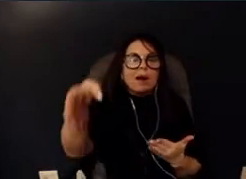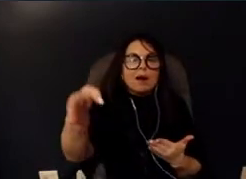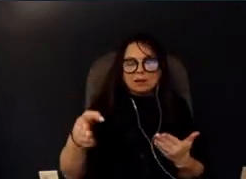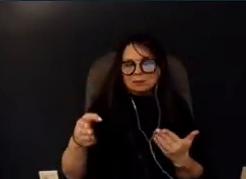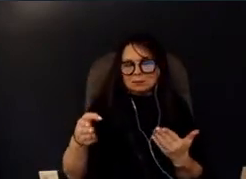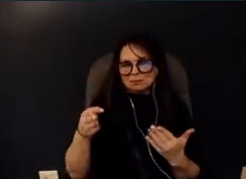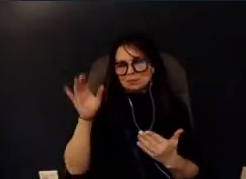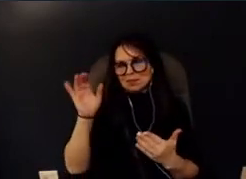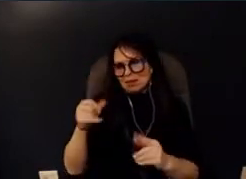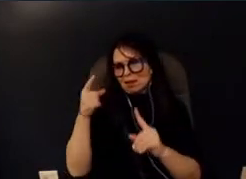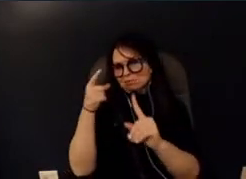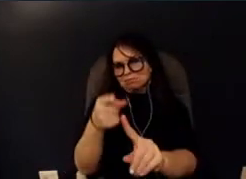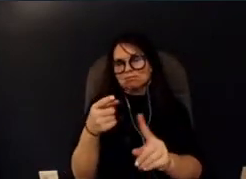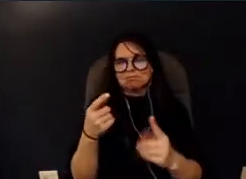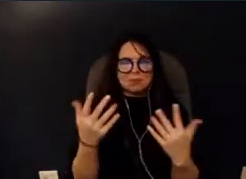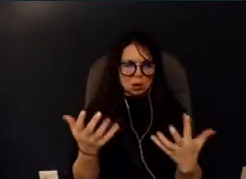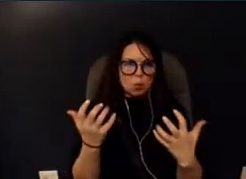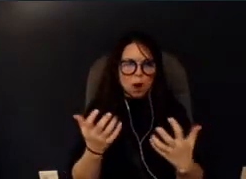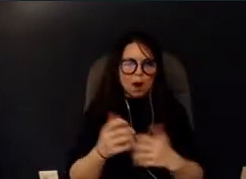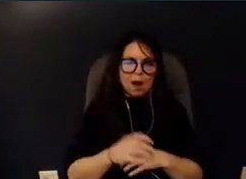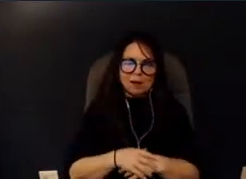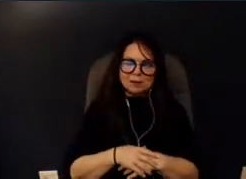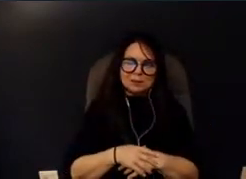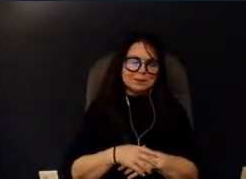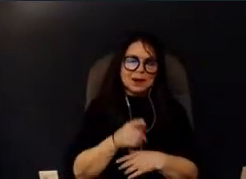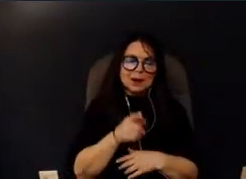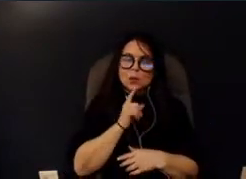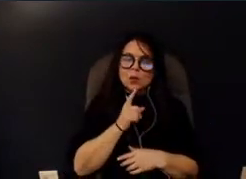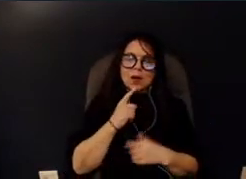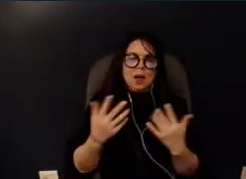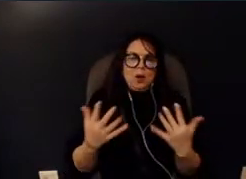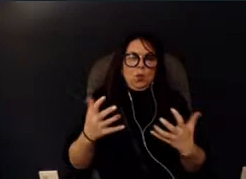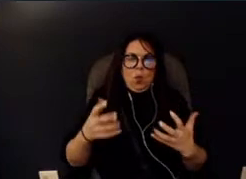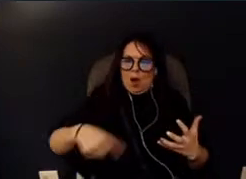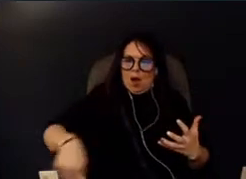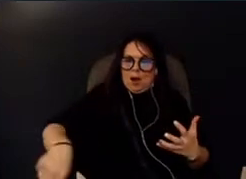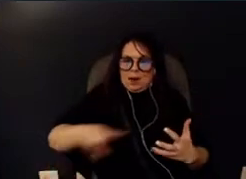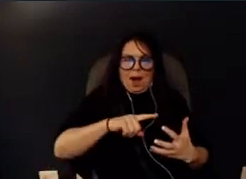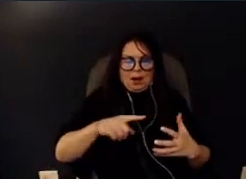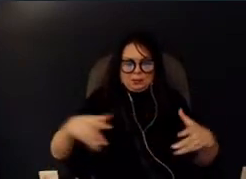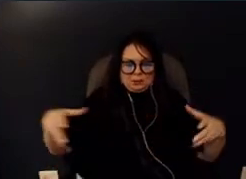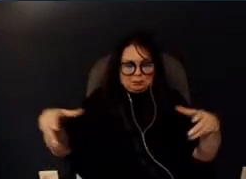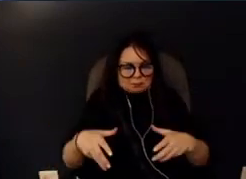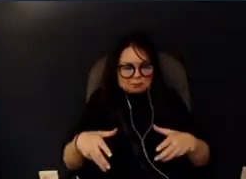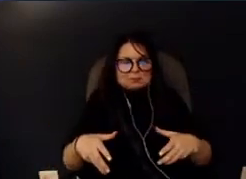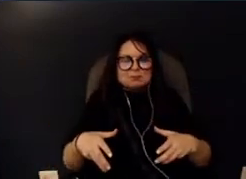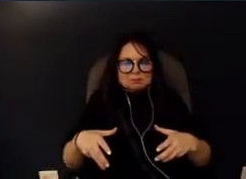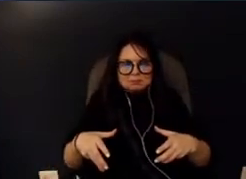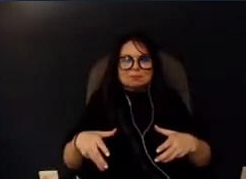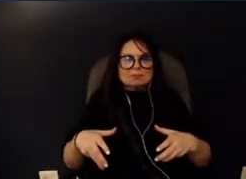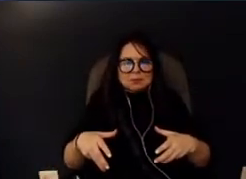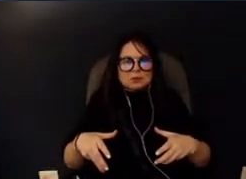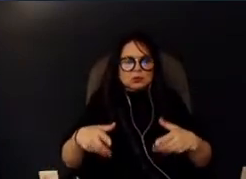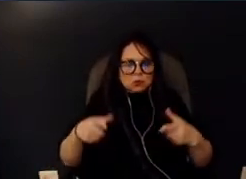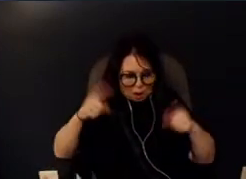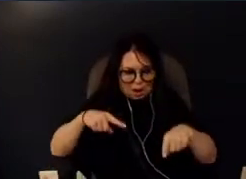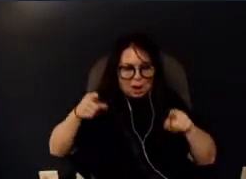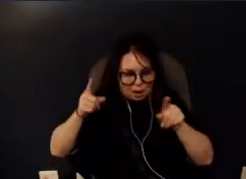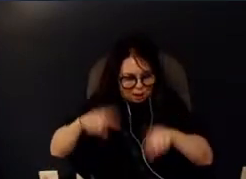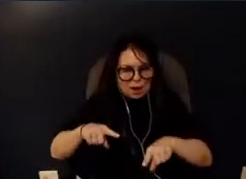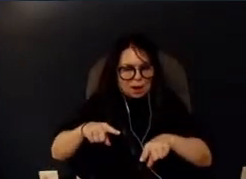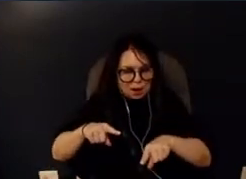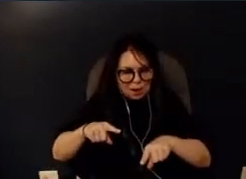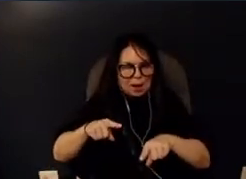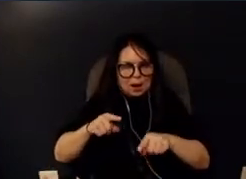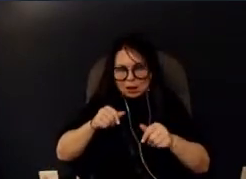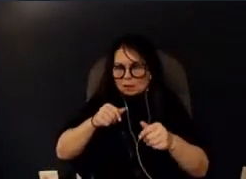And I really desperately wanted us as a body to come together with a proposal that we could all support without having